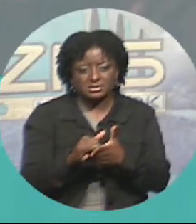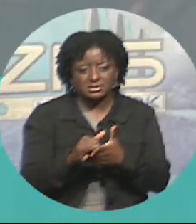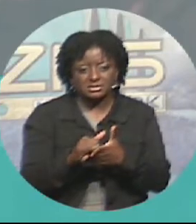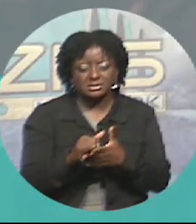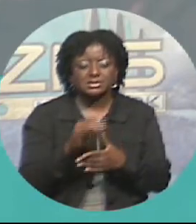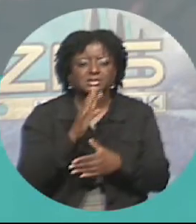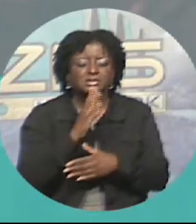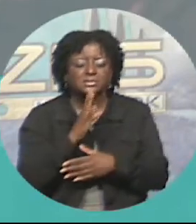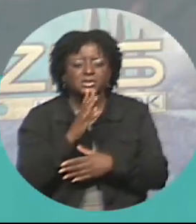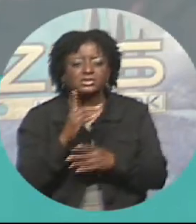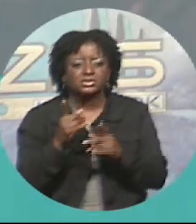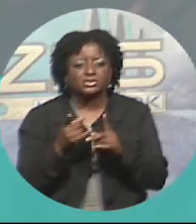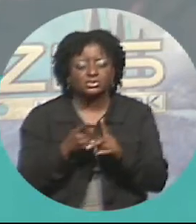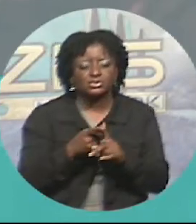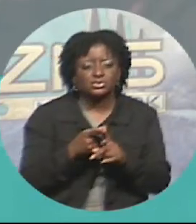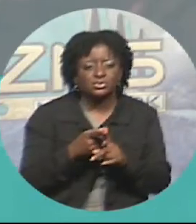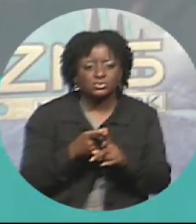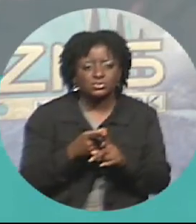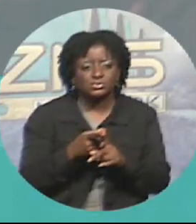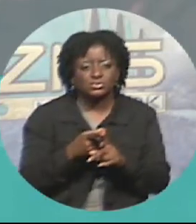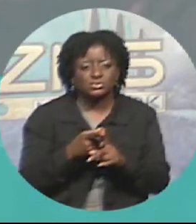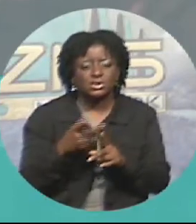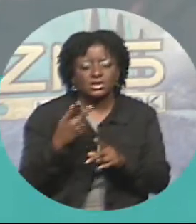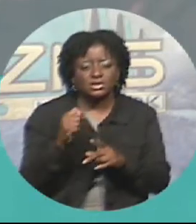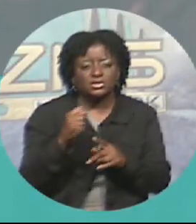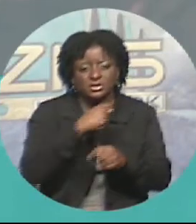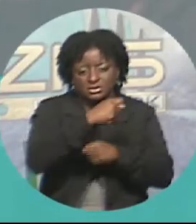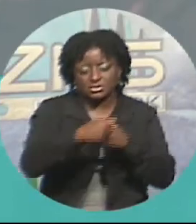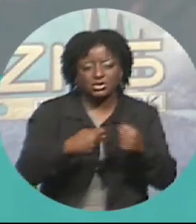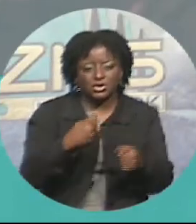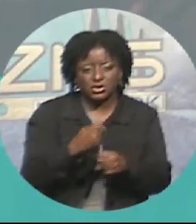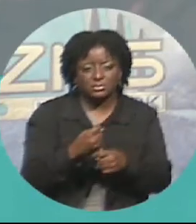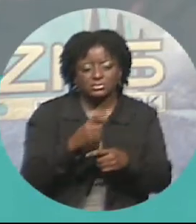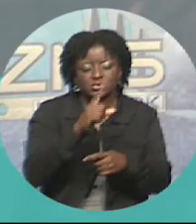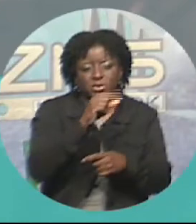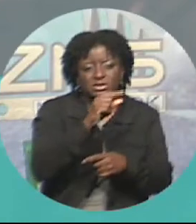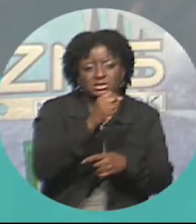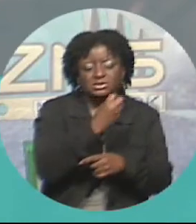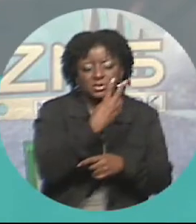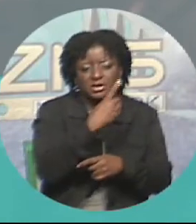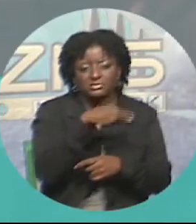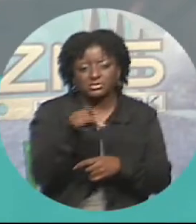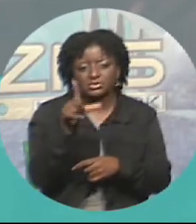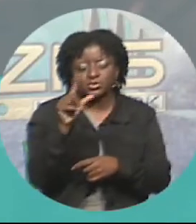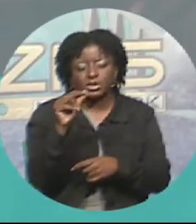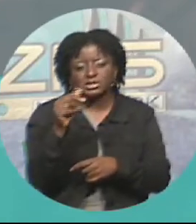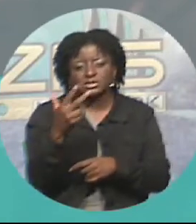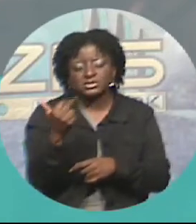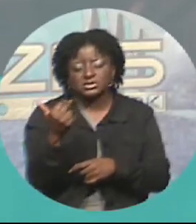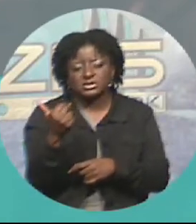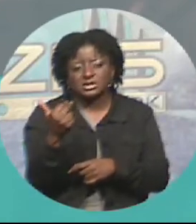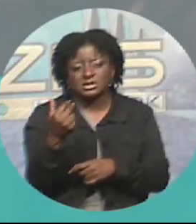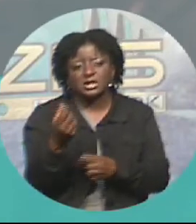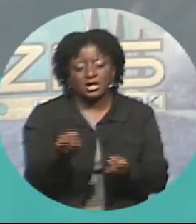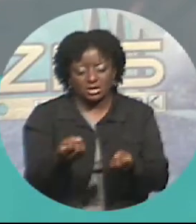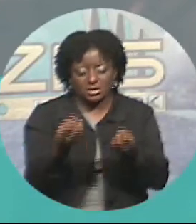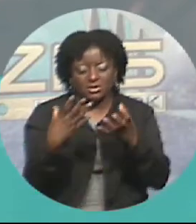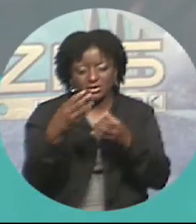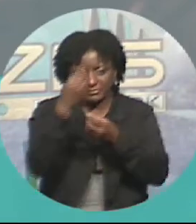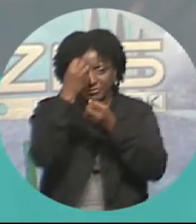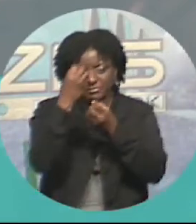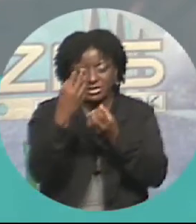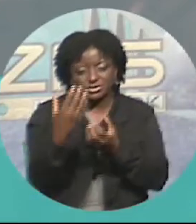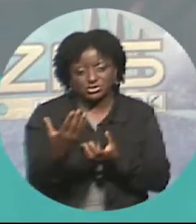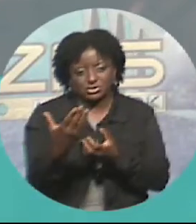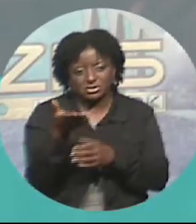this term of the government, which is 2012 to 2013. And so there's a lot of information in there, and